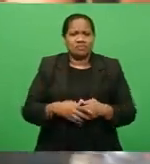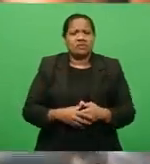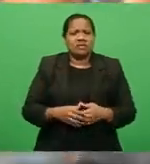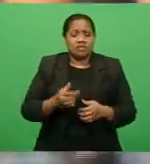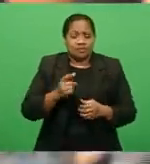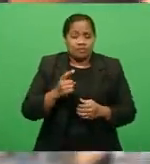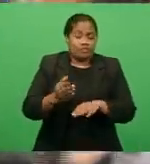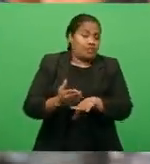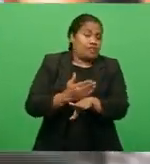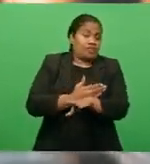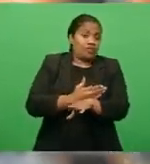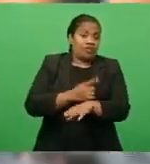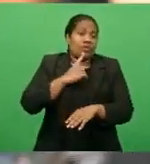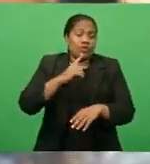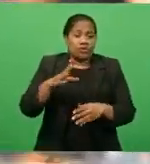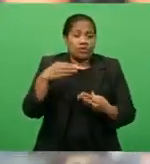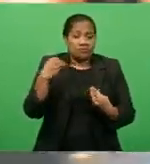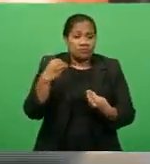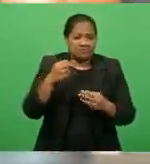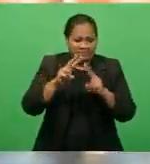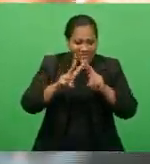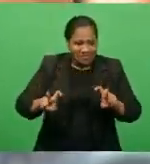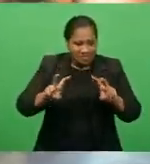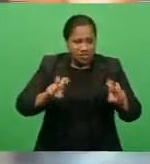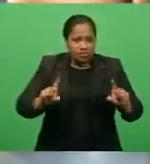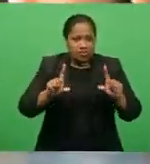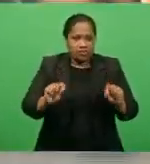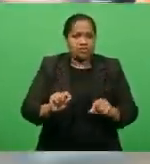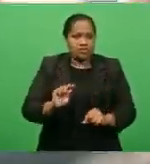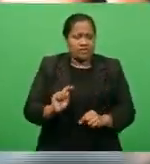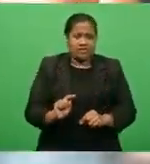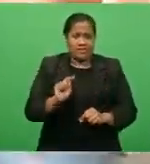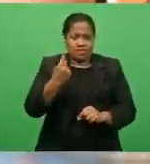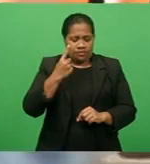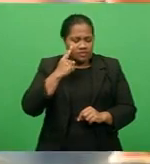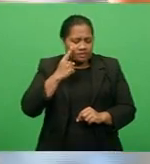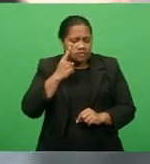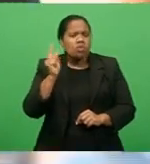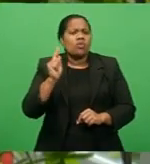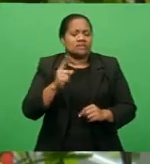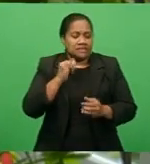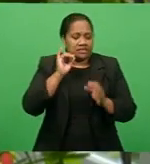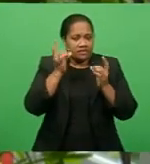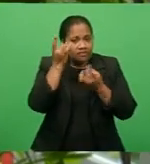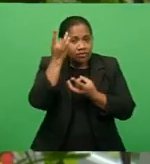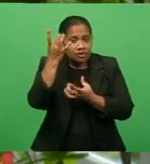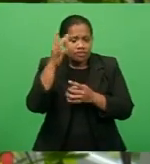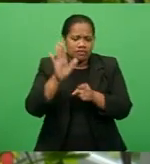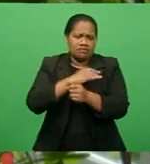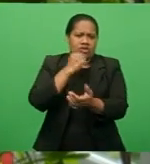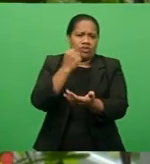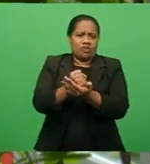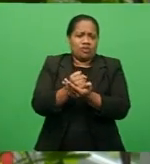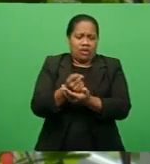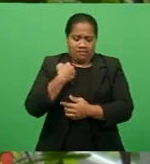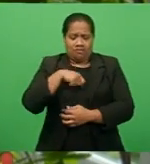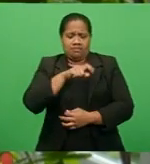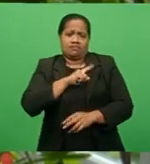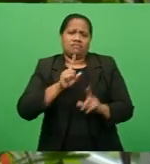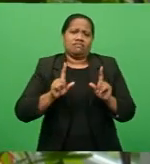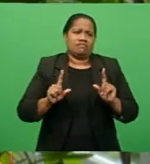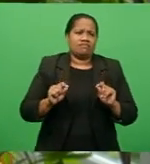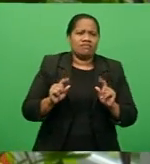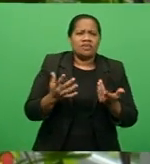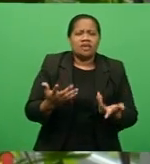is determined. The point is that we have to look at the credibility of the information. We have to ensure that we do an element of